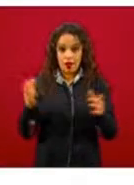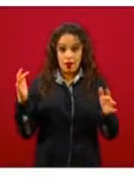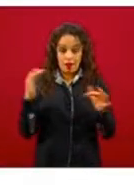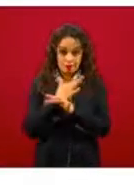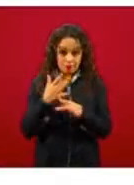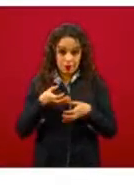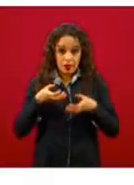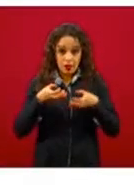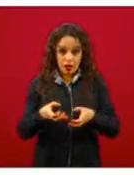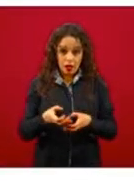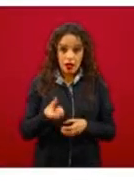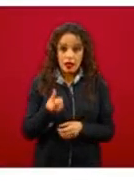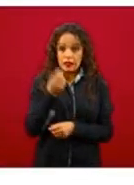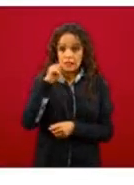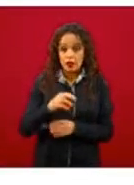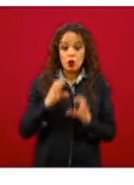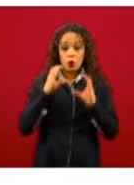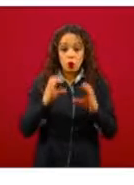particular